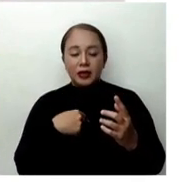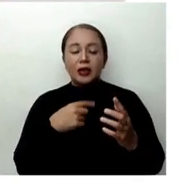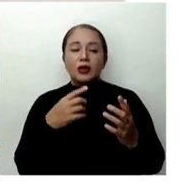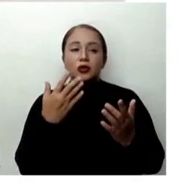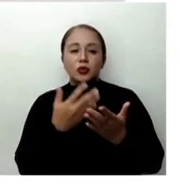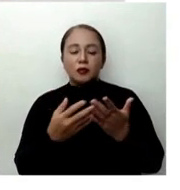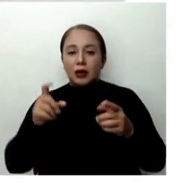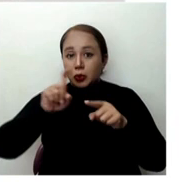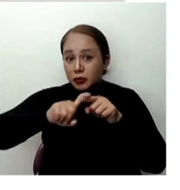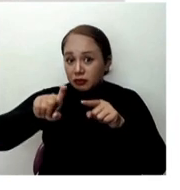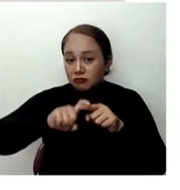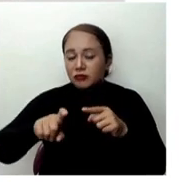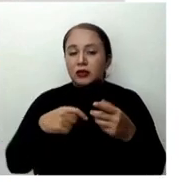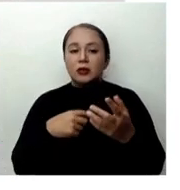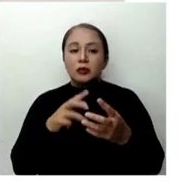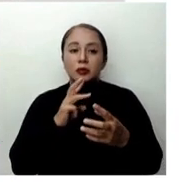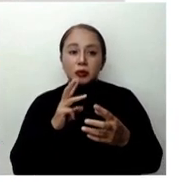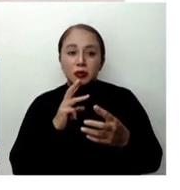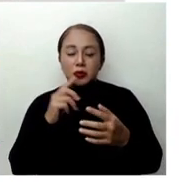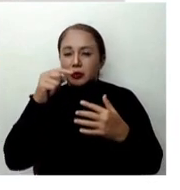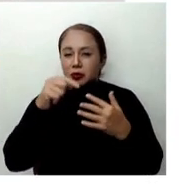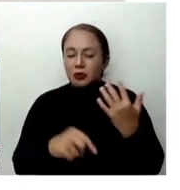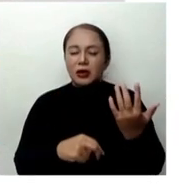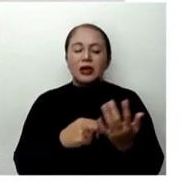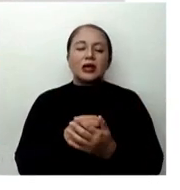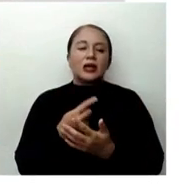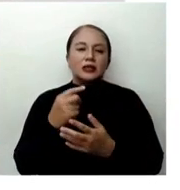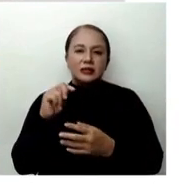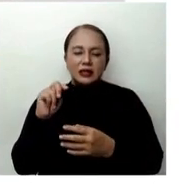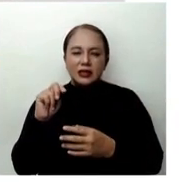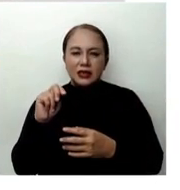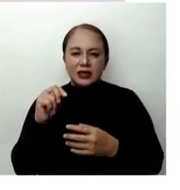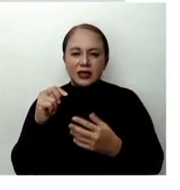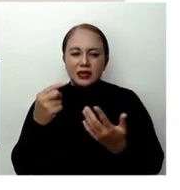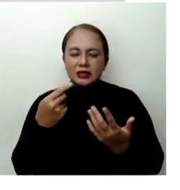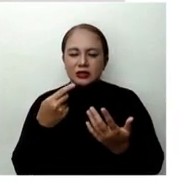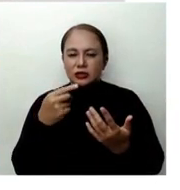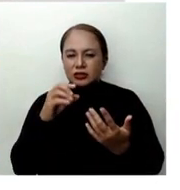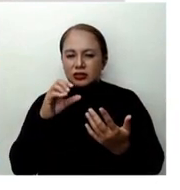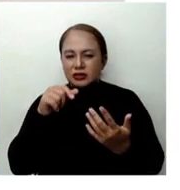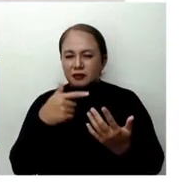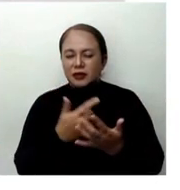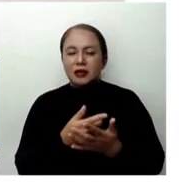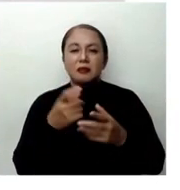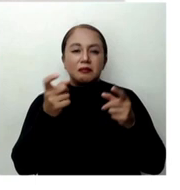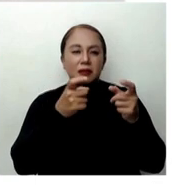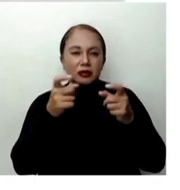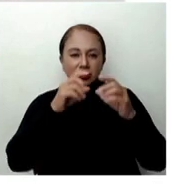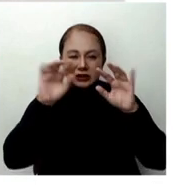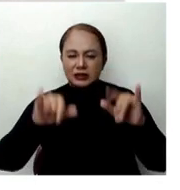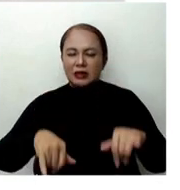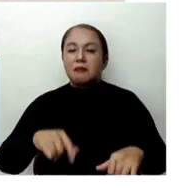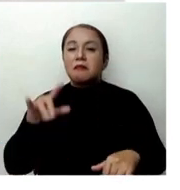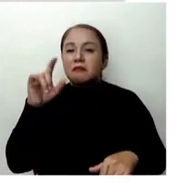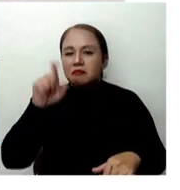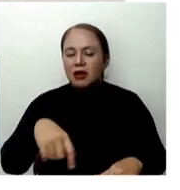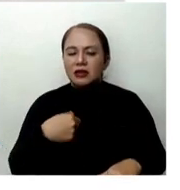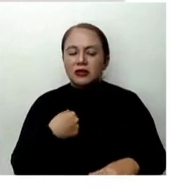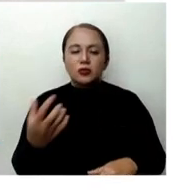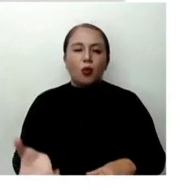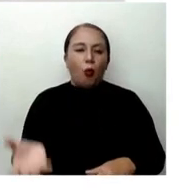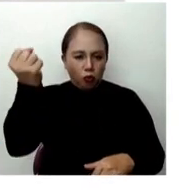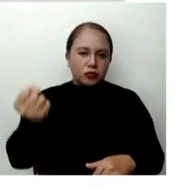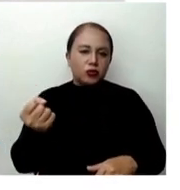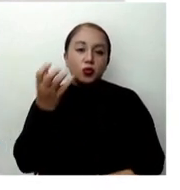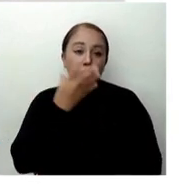ng... National Grid Corporation, ng airport management system, dapat po yan manatili sa ating